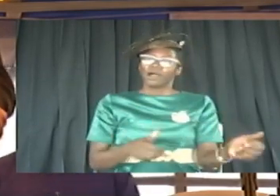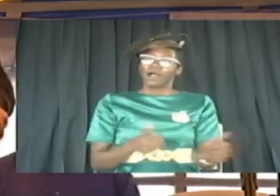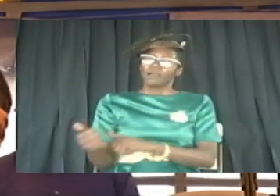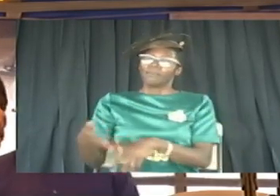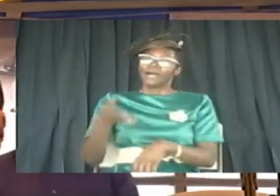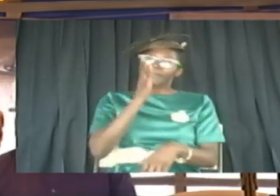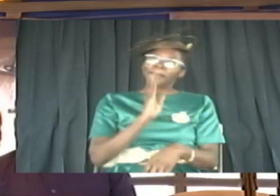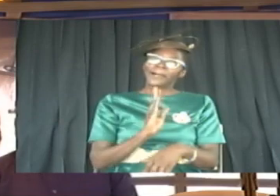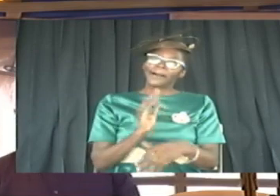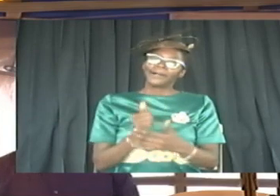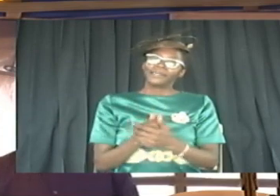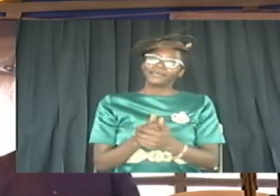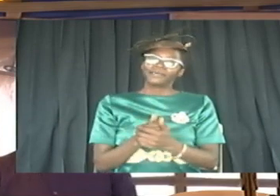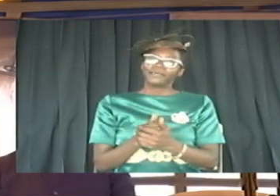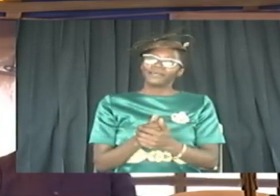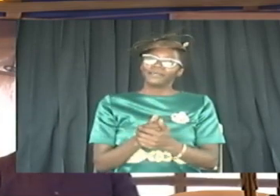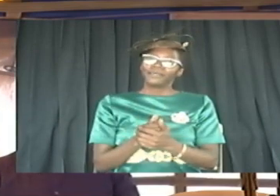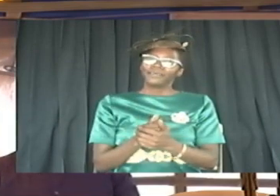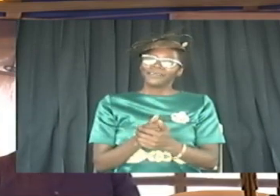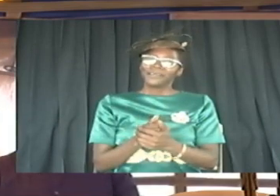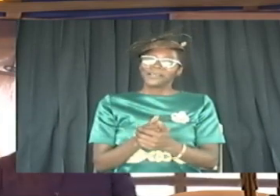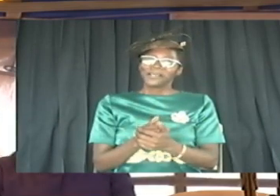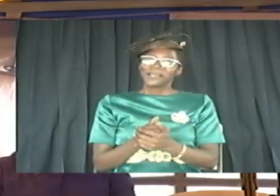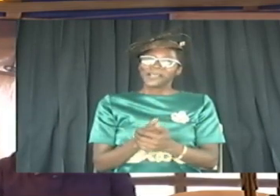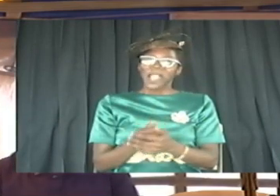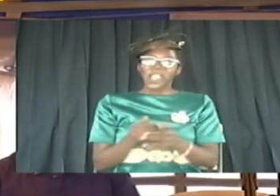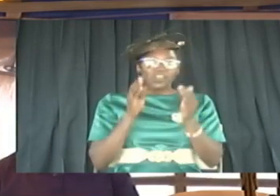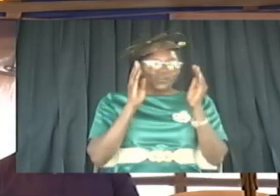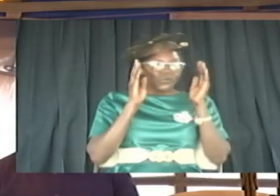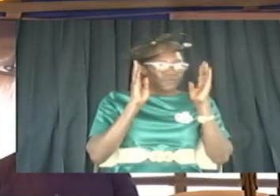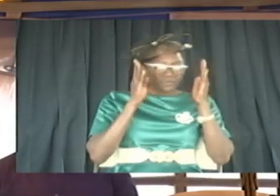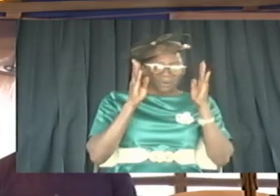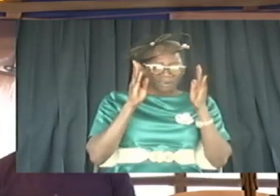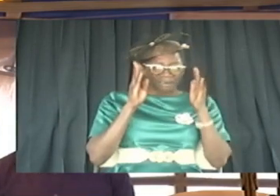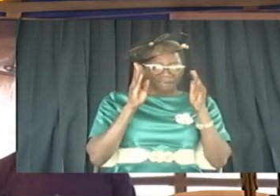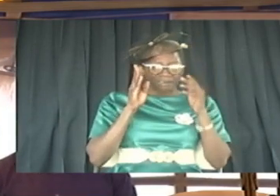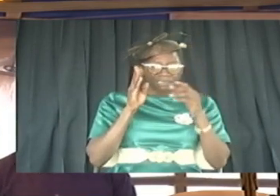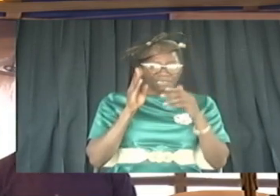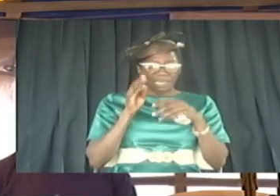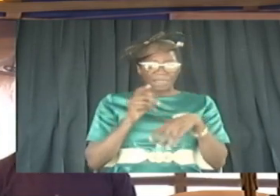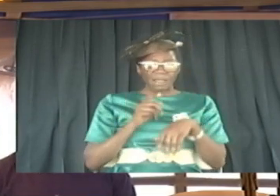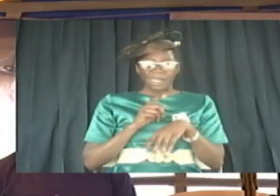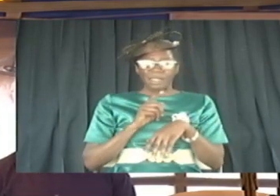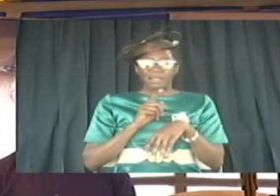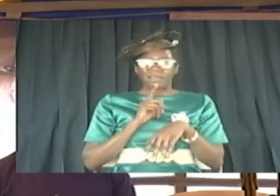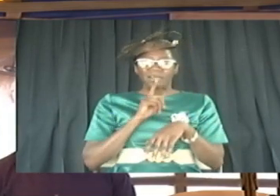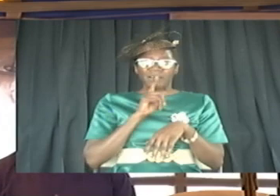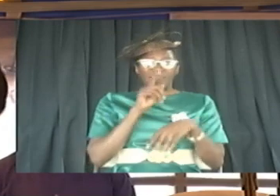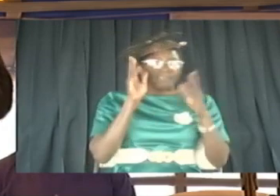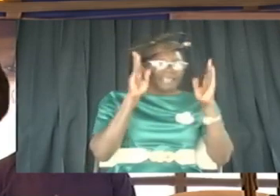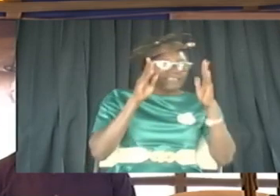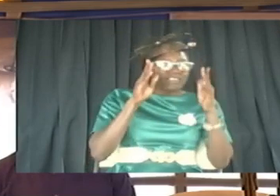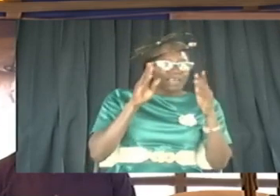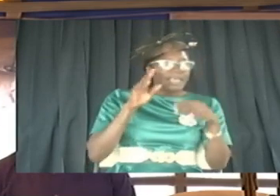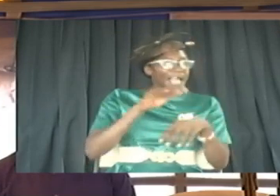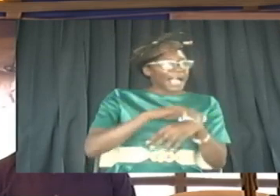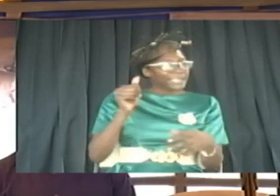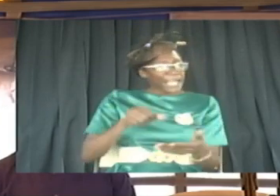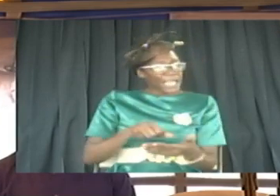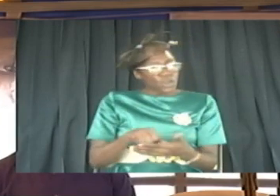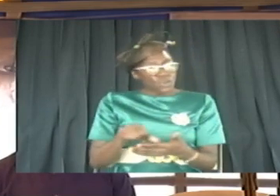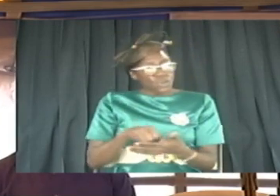Almighty God. He pays keen attention and takes detailed note of how